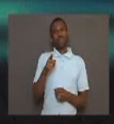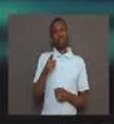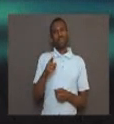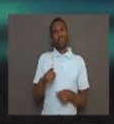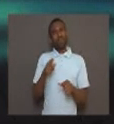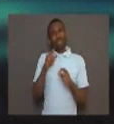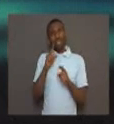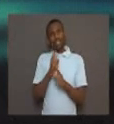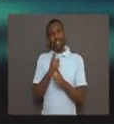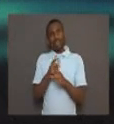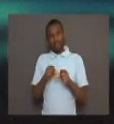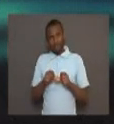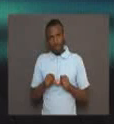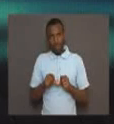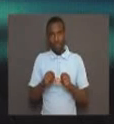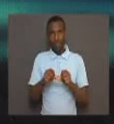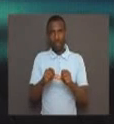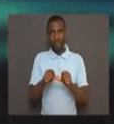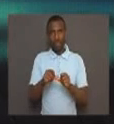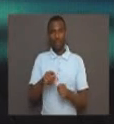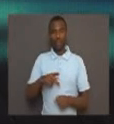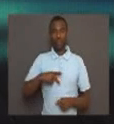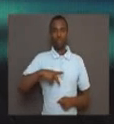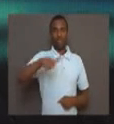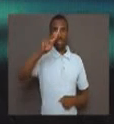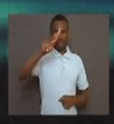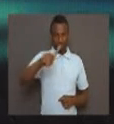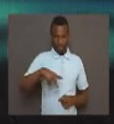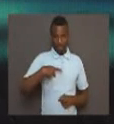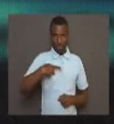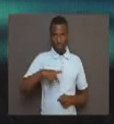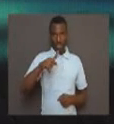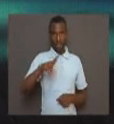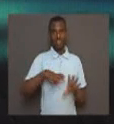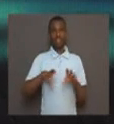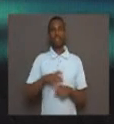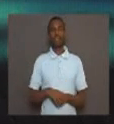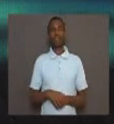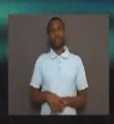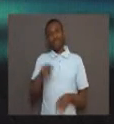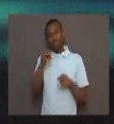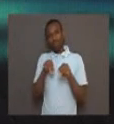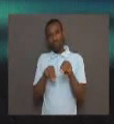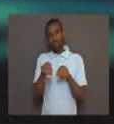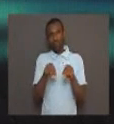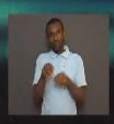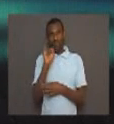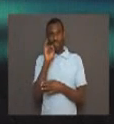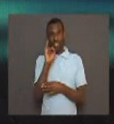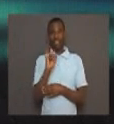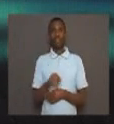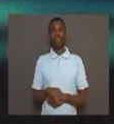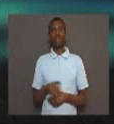continue to oscillate back and forth. The motion of